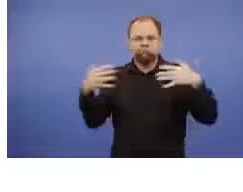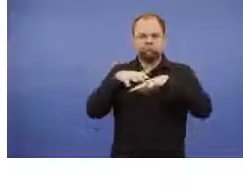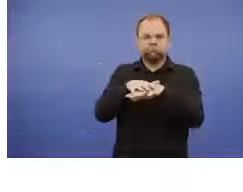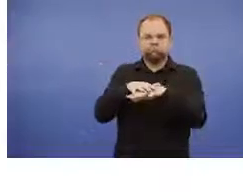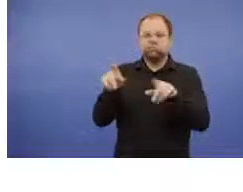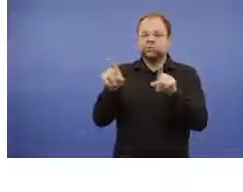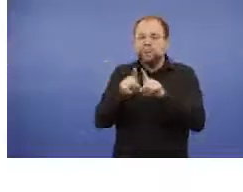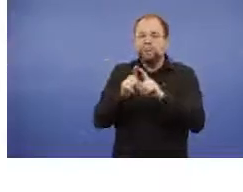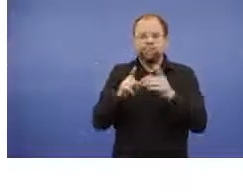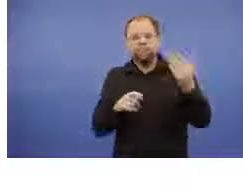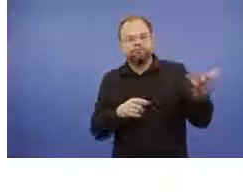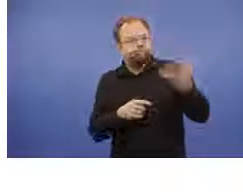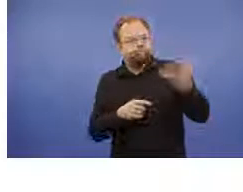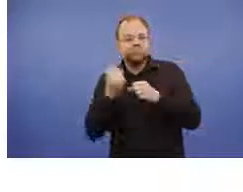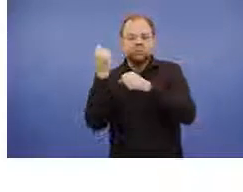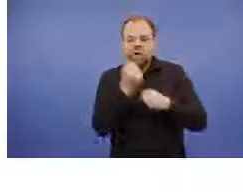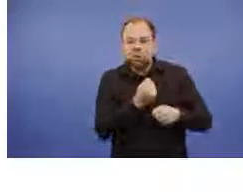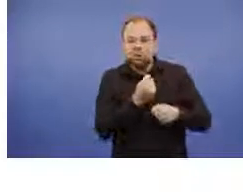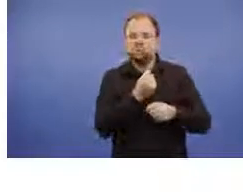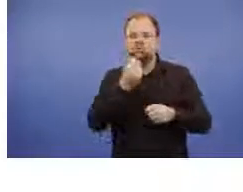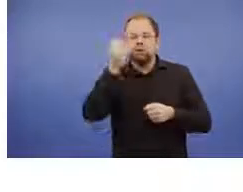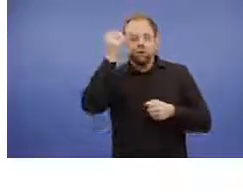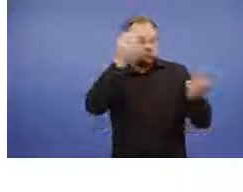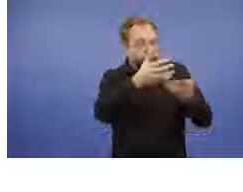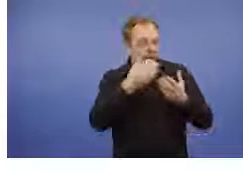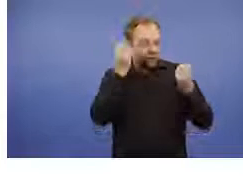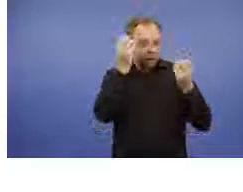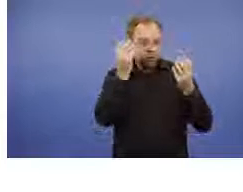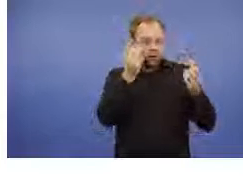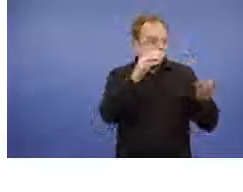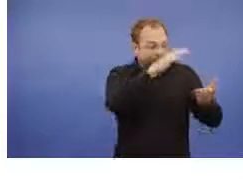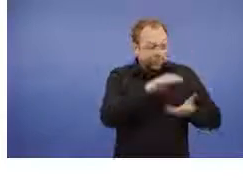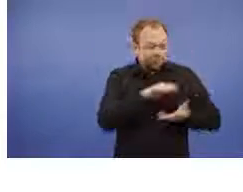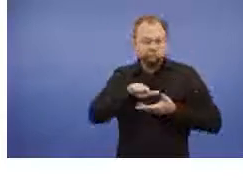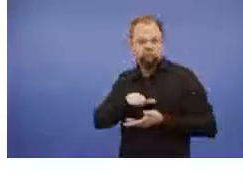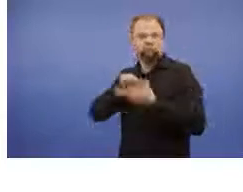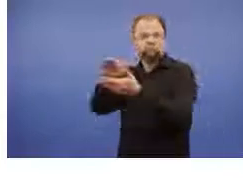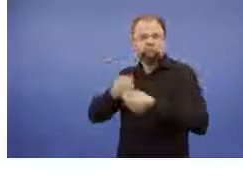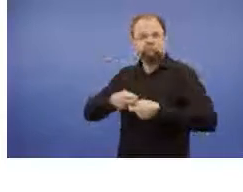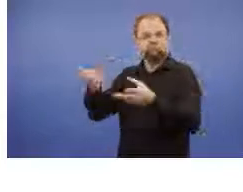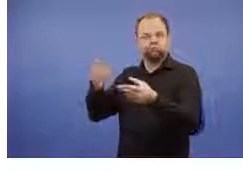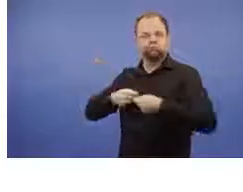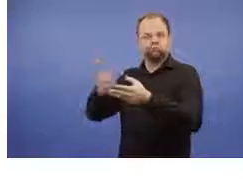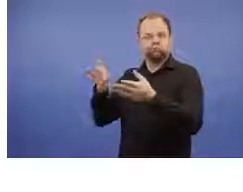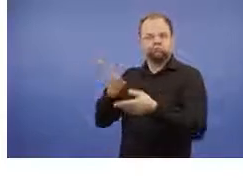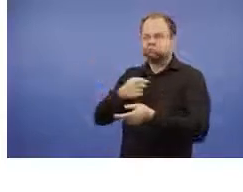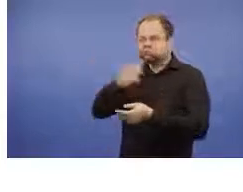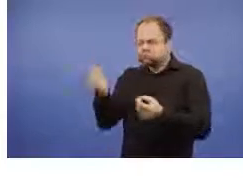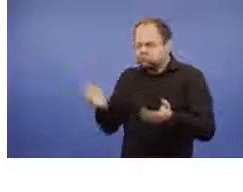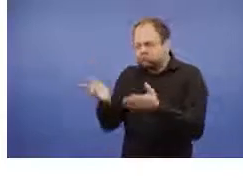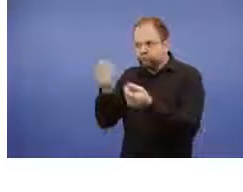and to contribute to building the capacity of humanitarian actors and government officials, and